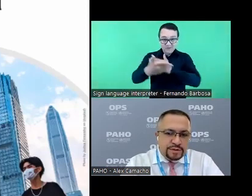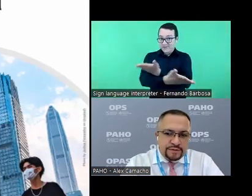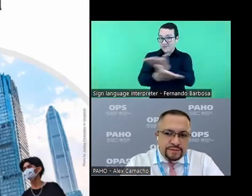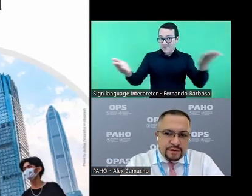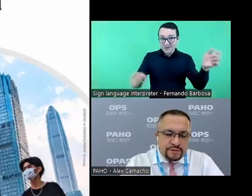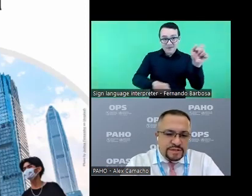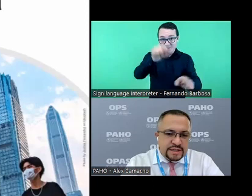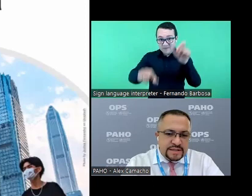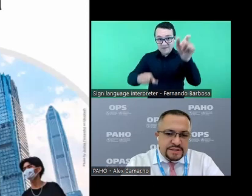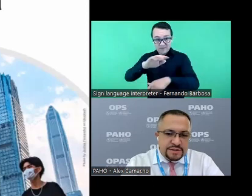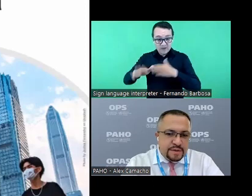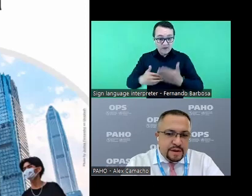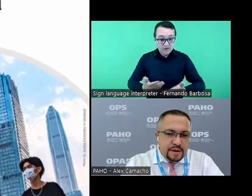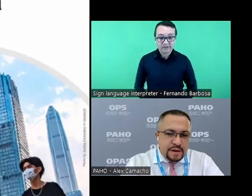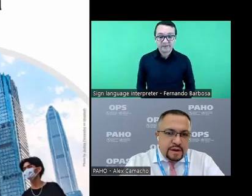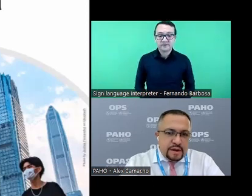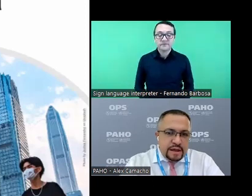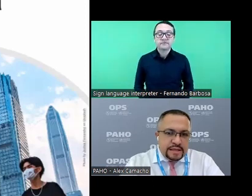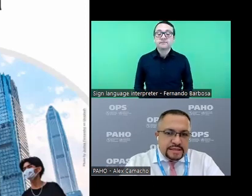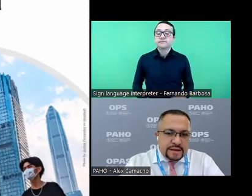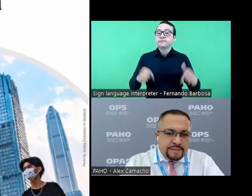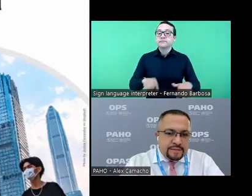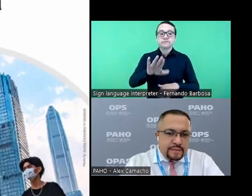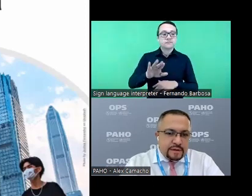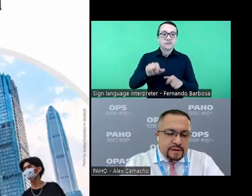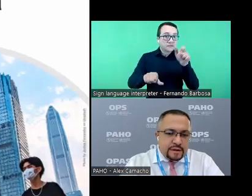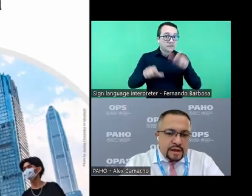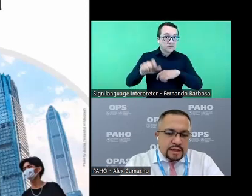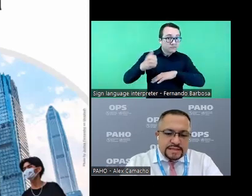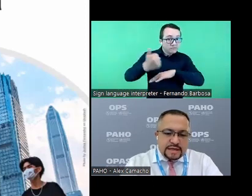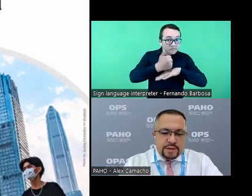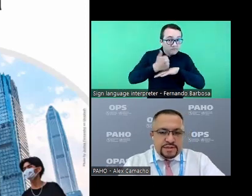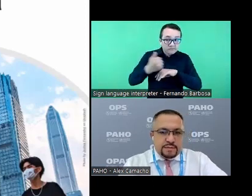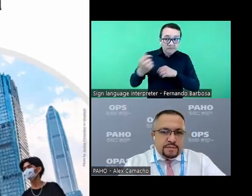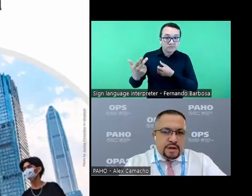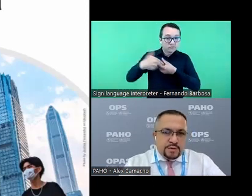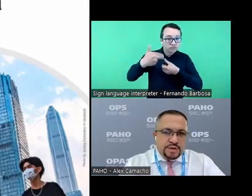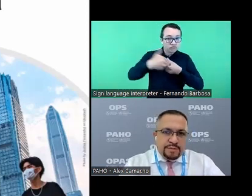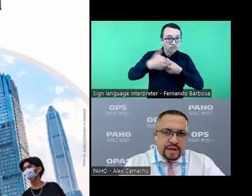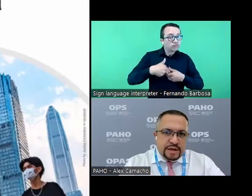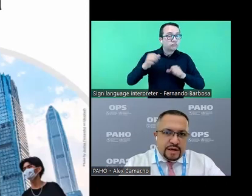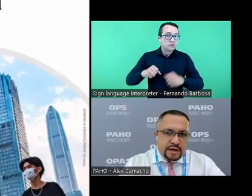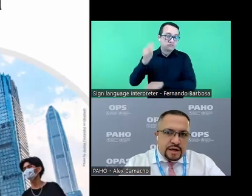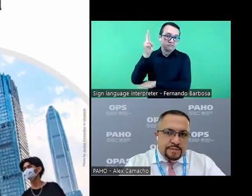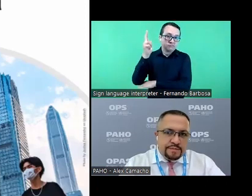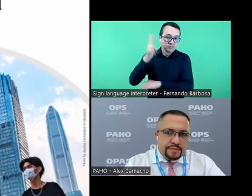minute for starting the session. And I'll start with some